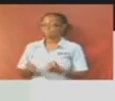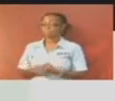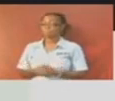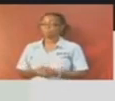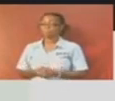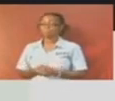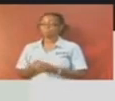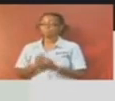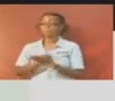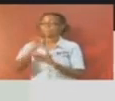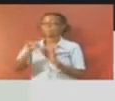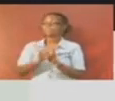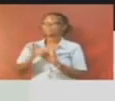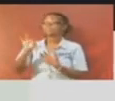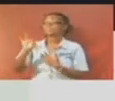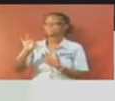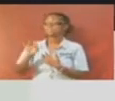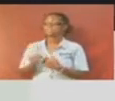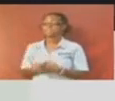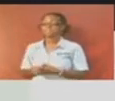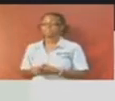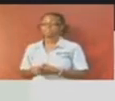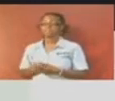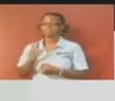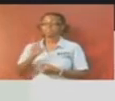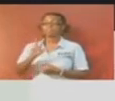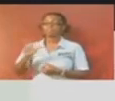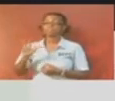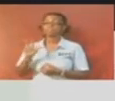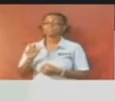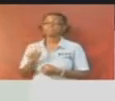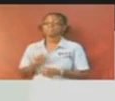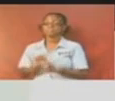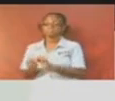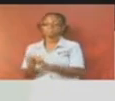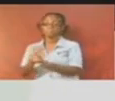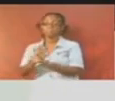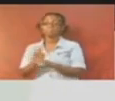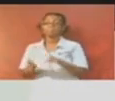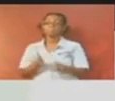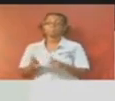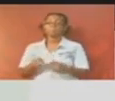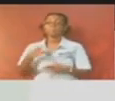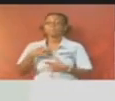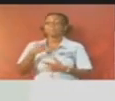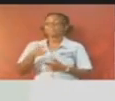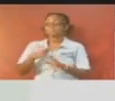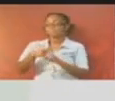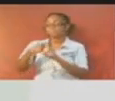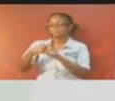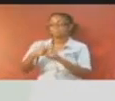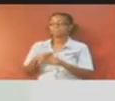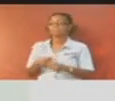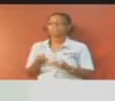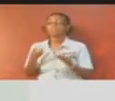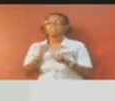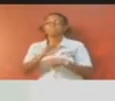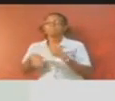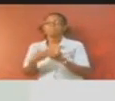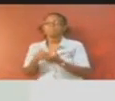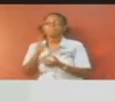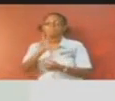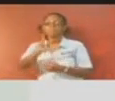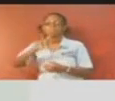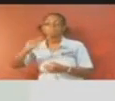of COVID-19 that have been confirmed. This brings the total active positive cases to